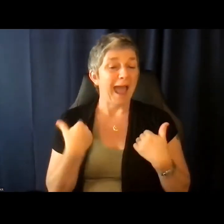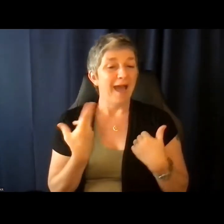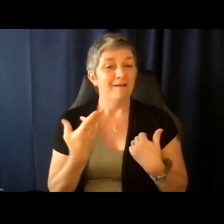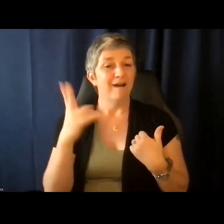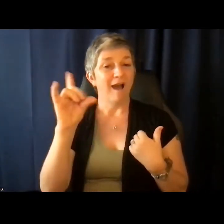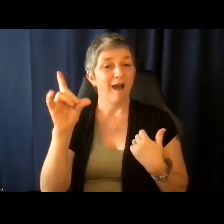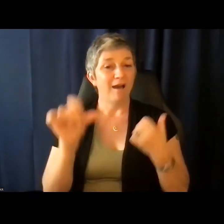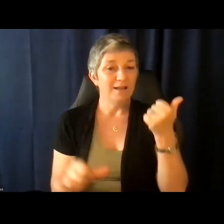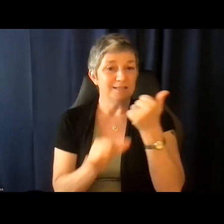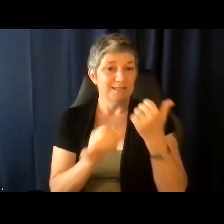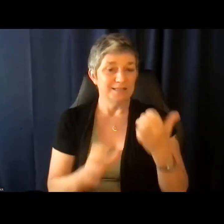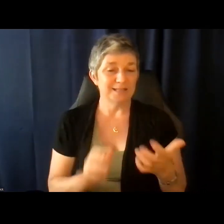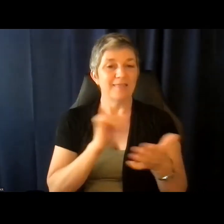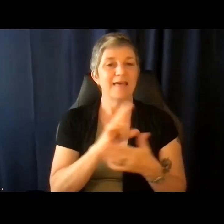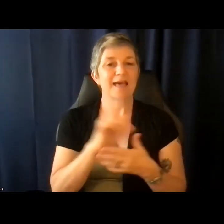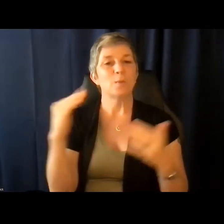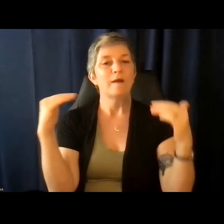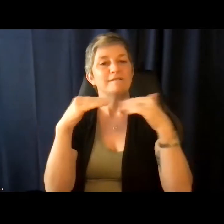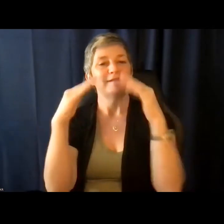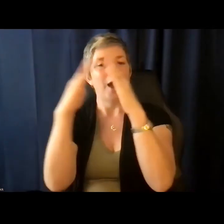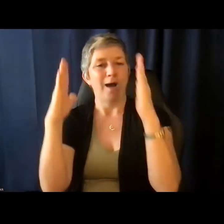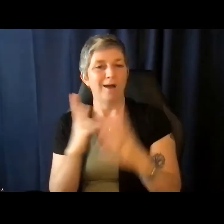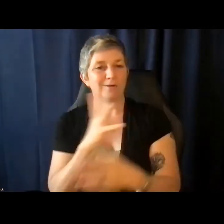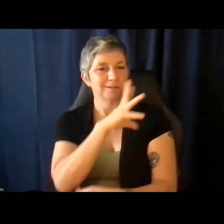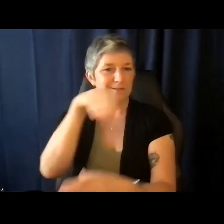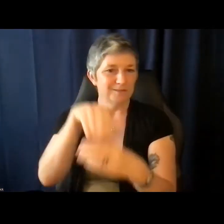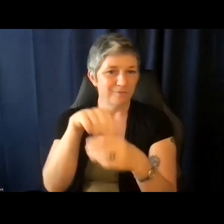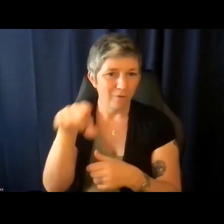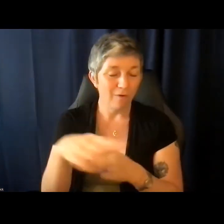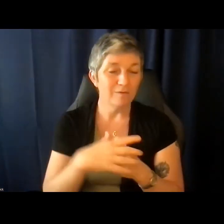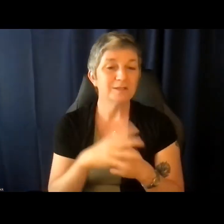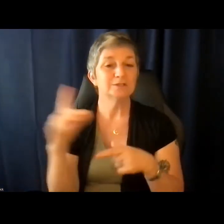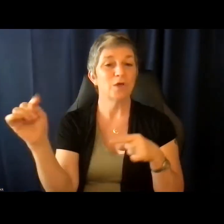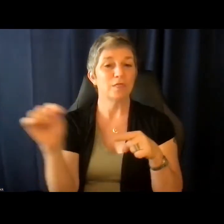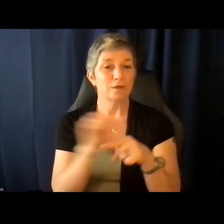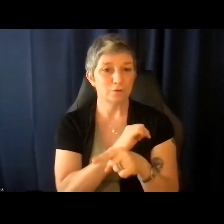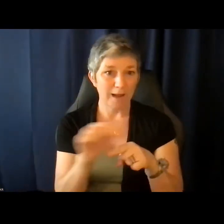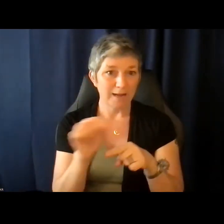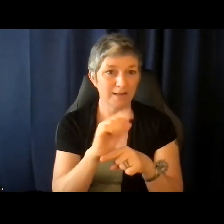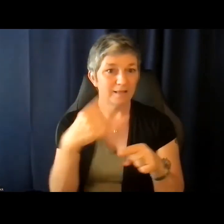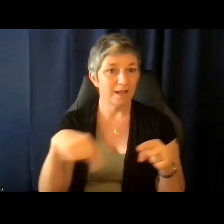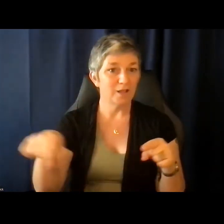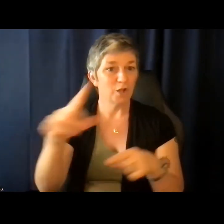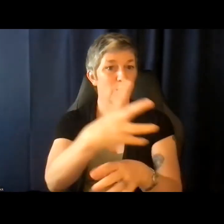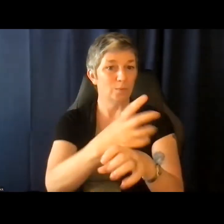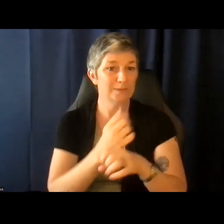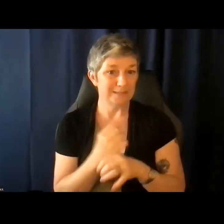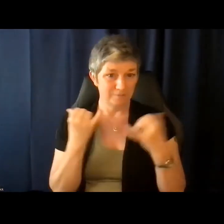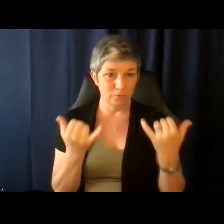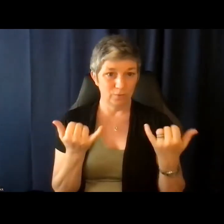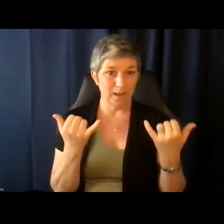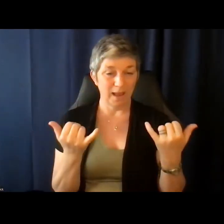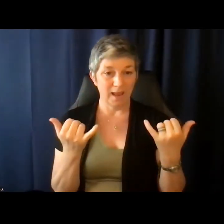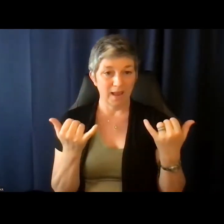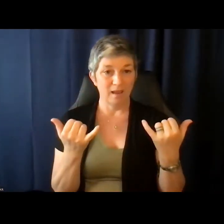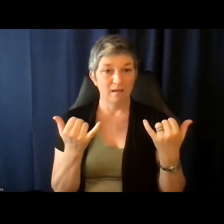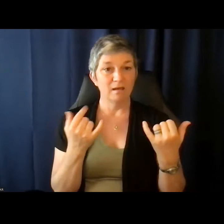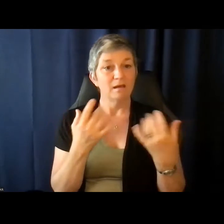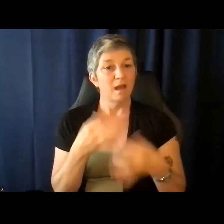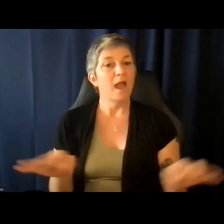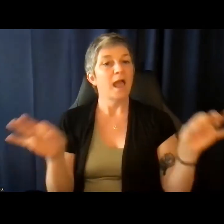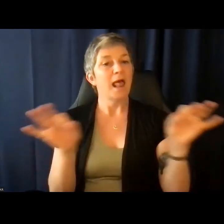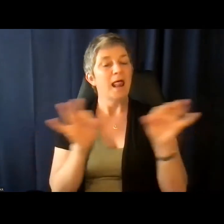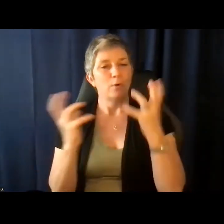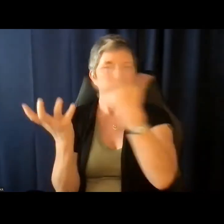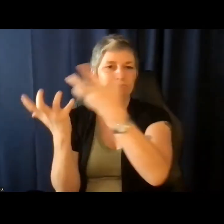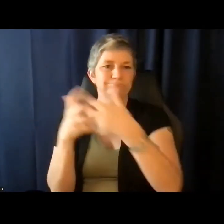that's where fair housing comes into play. So the trainings that you will receive today, I think, play an important complementary